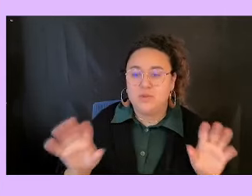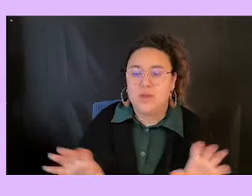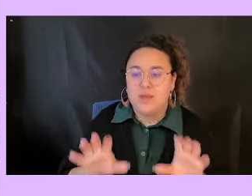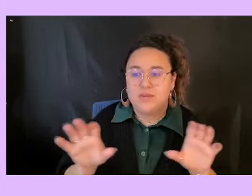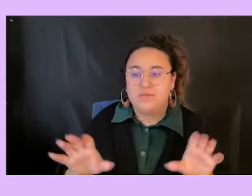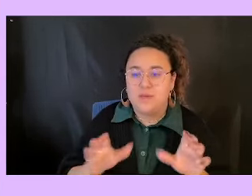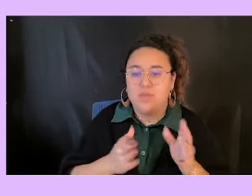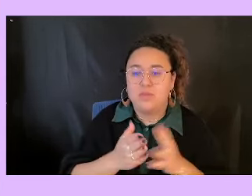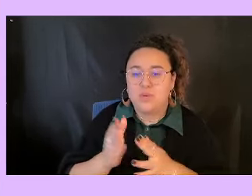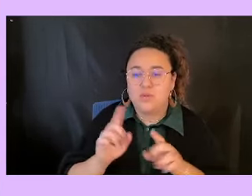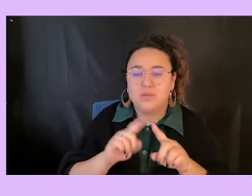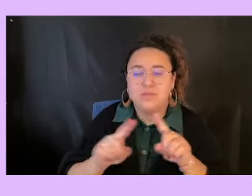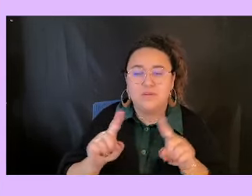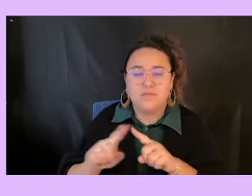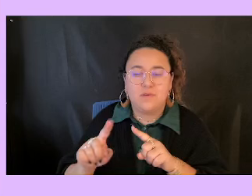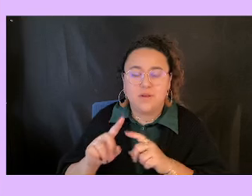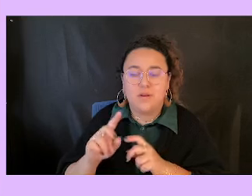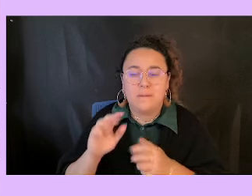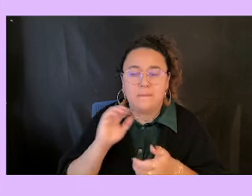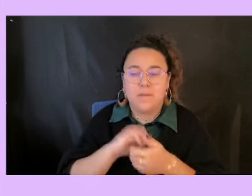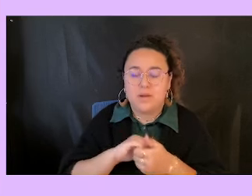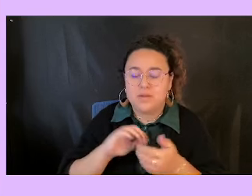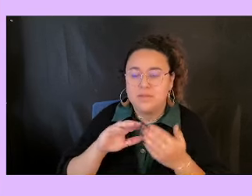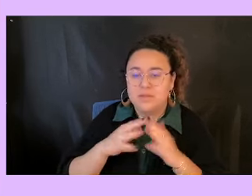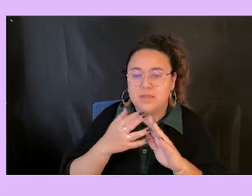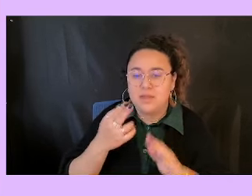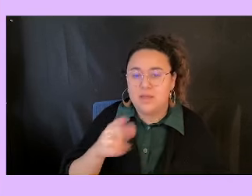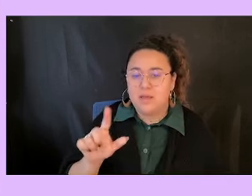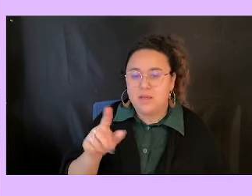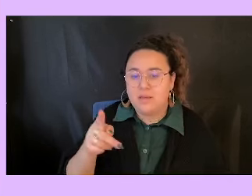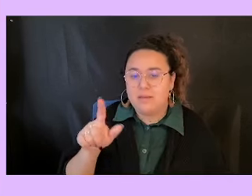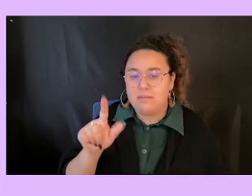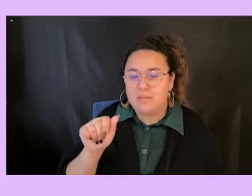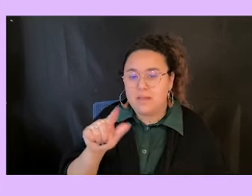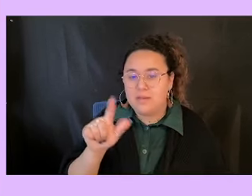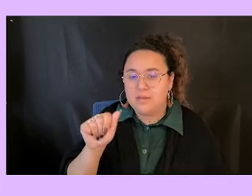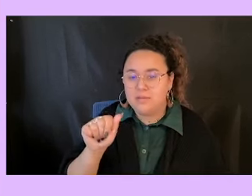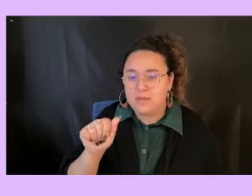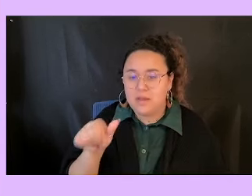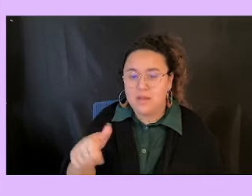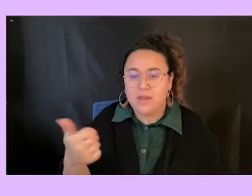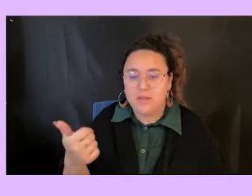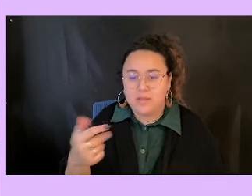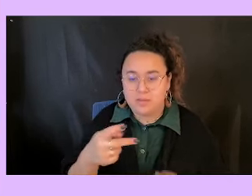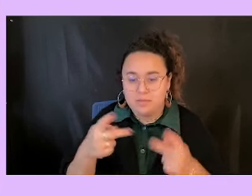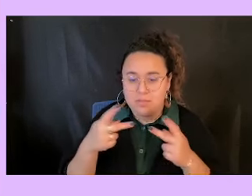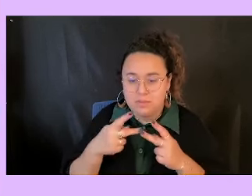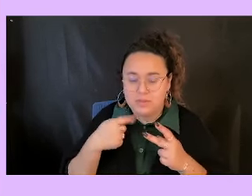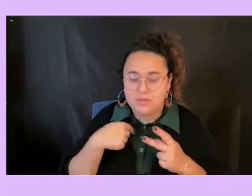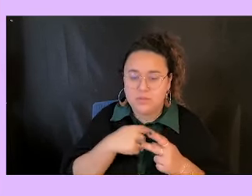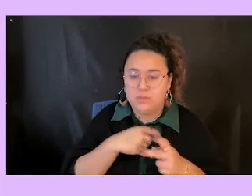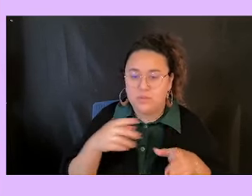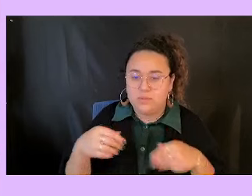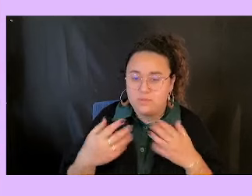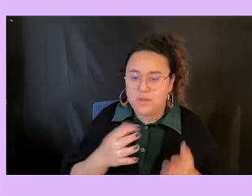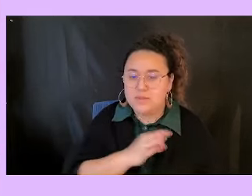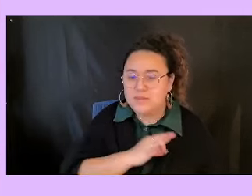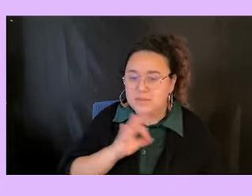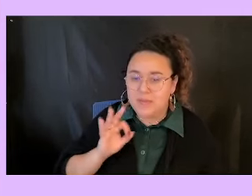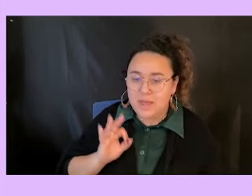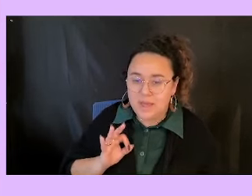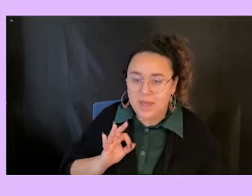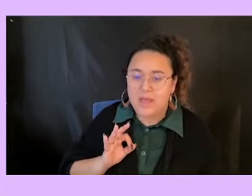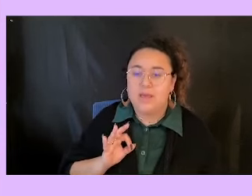kinds of partnerships. So City Hall Plaza is another place where we've been able to staff and fund more